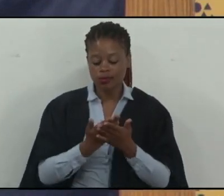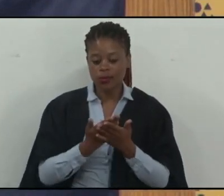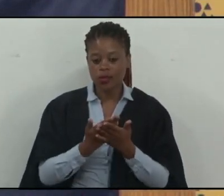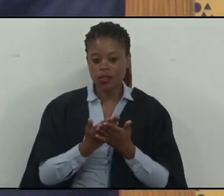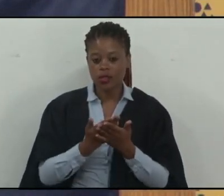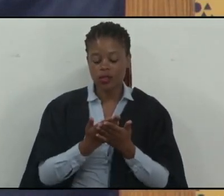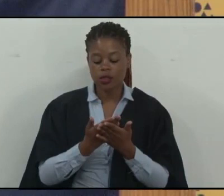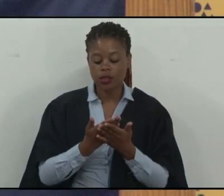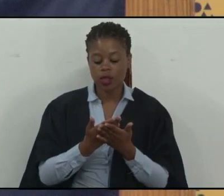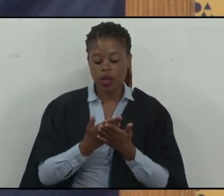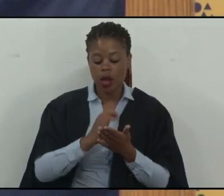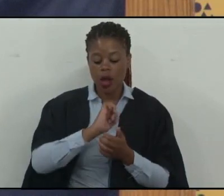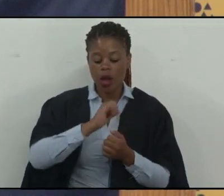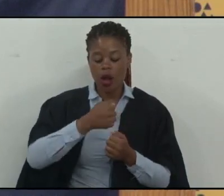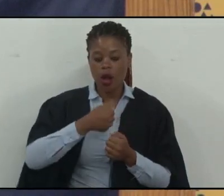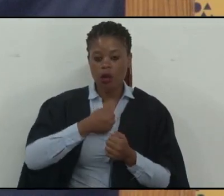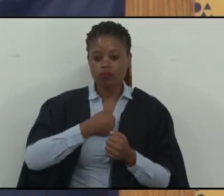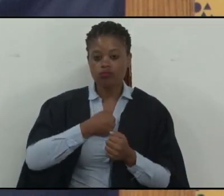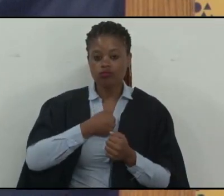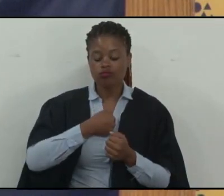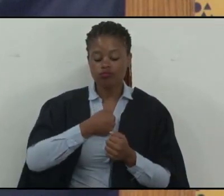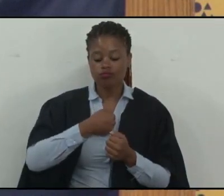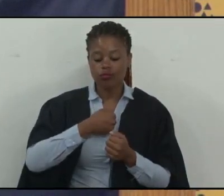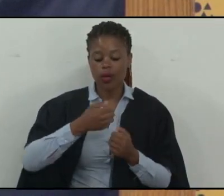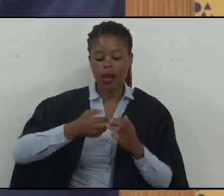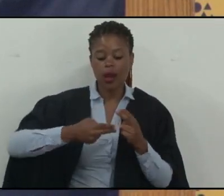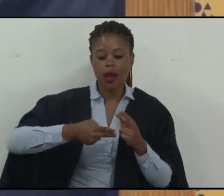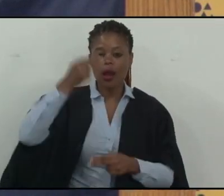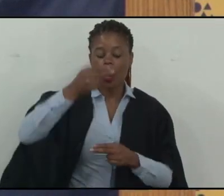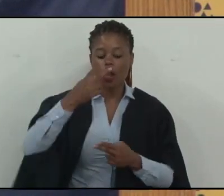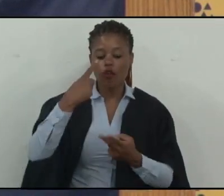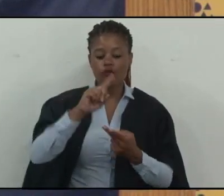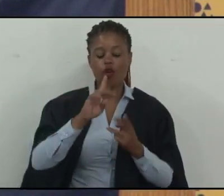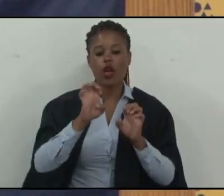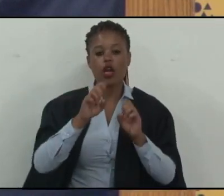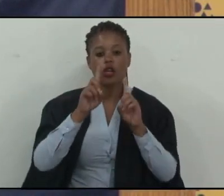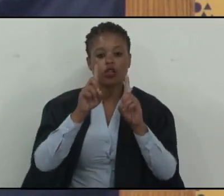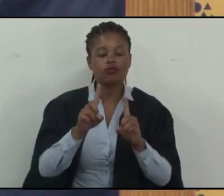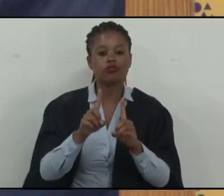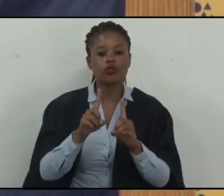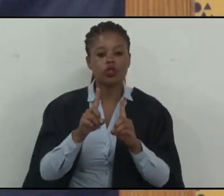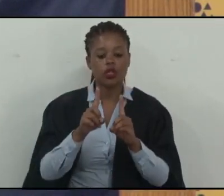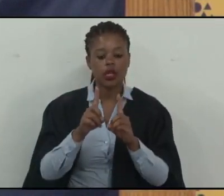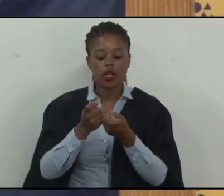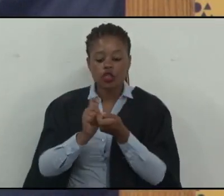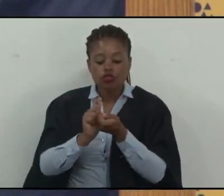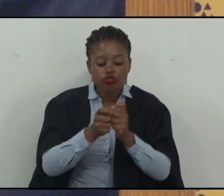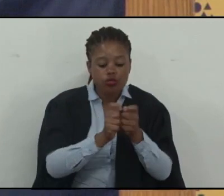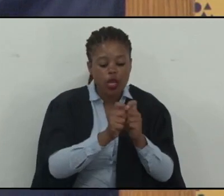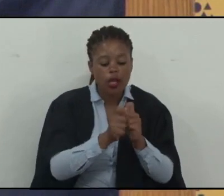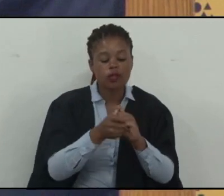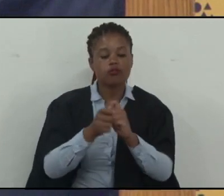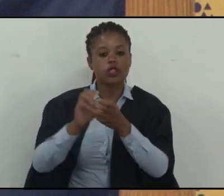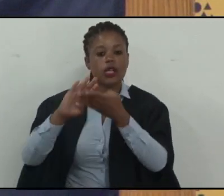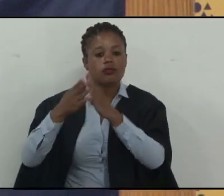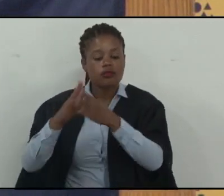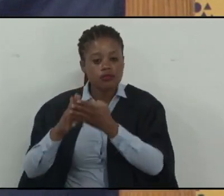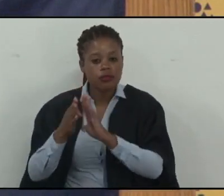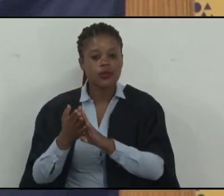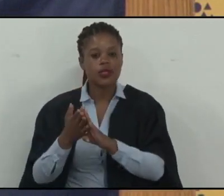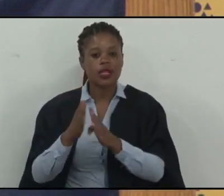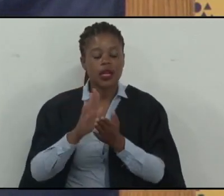reputation highly for educational excellence, driving change in society,